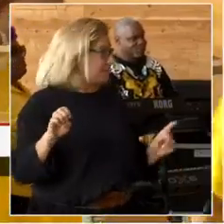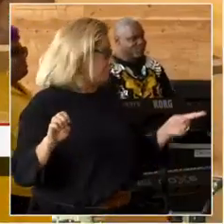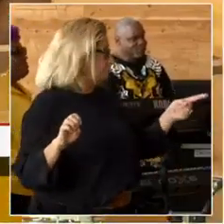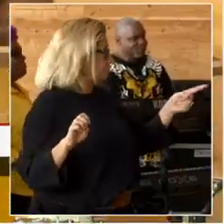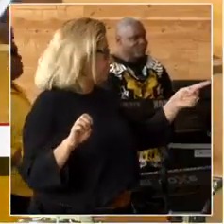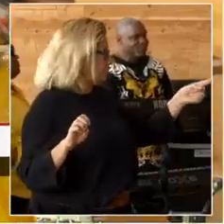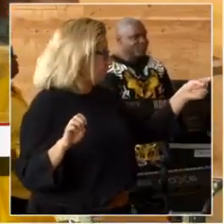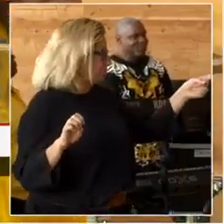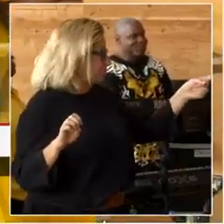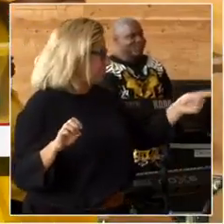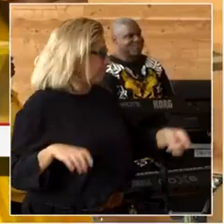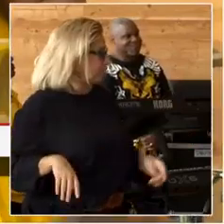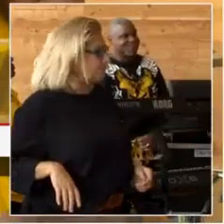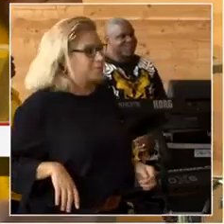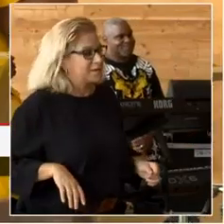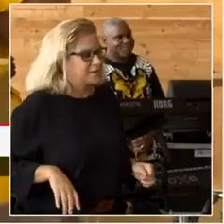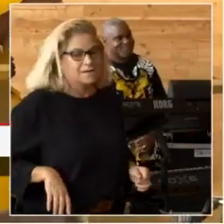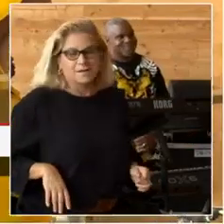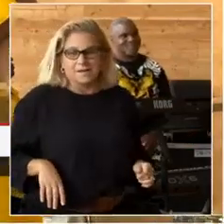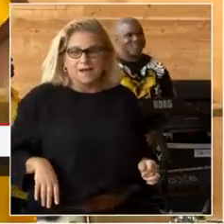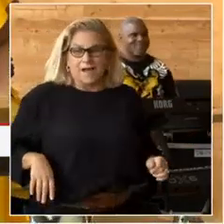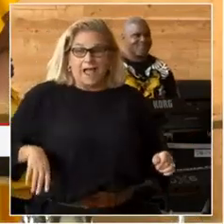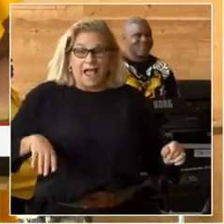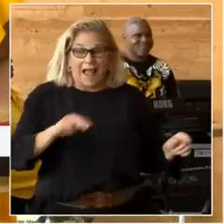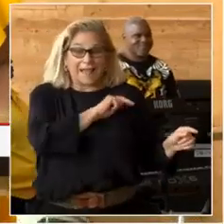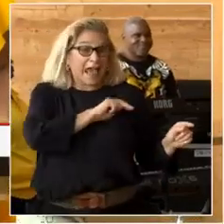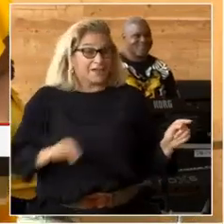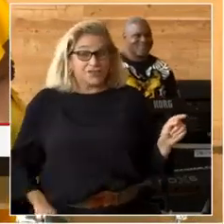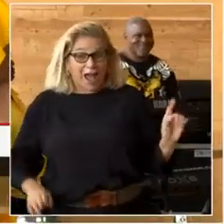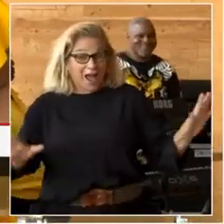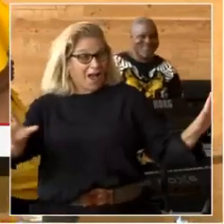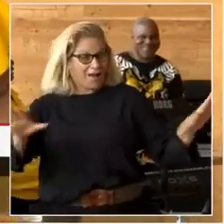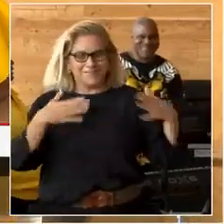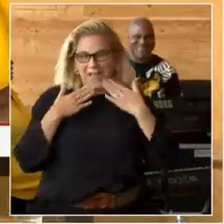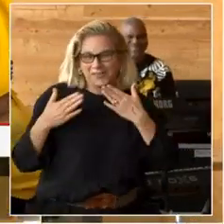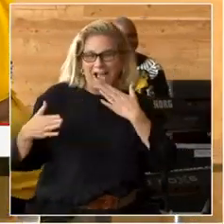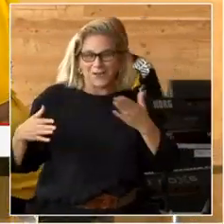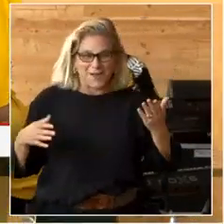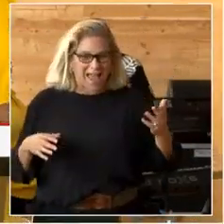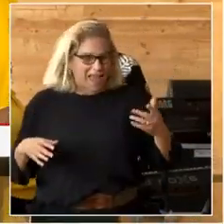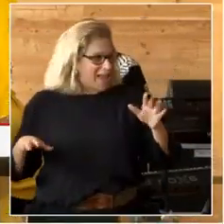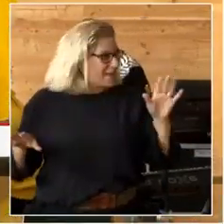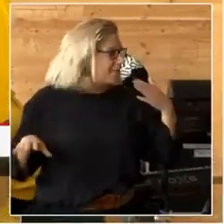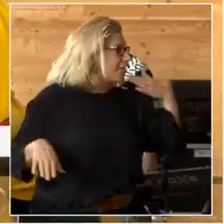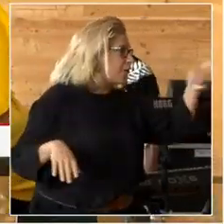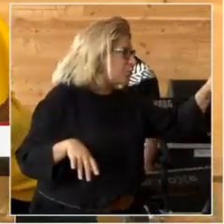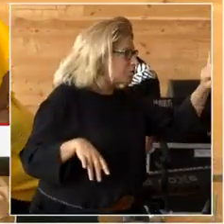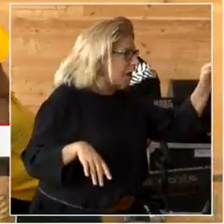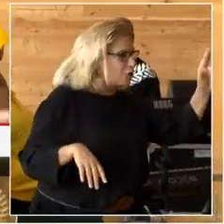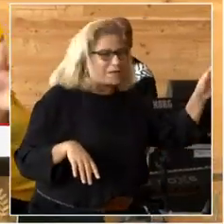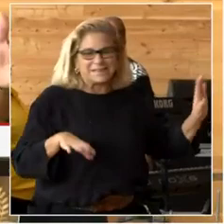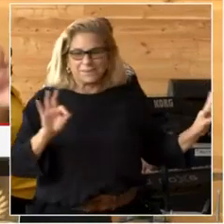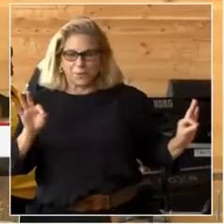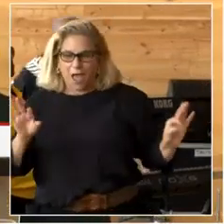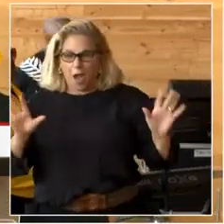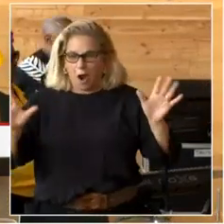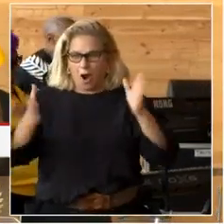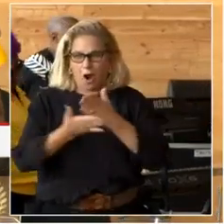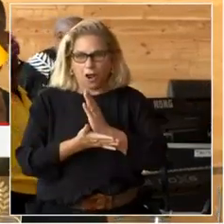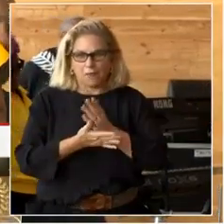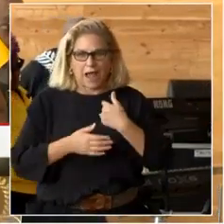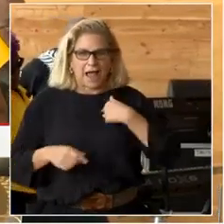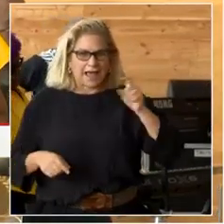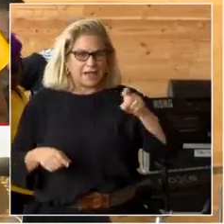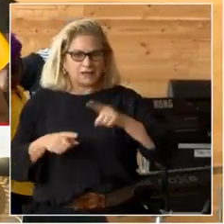All right, thank you to Jackie Reyes. Good afternoon, everyone. All right, I need a call and